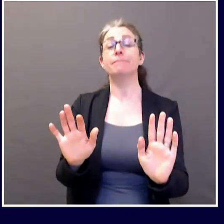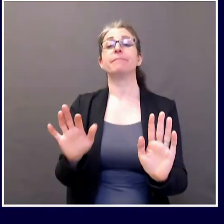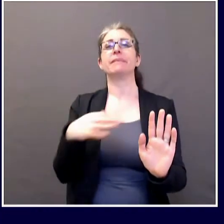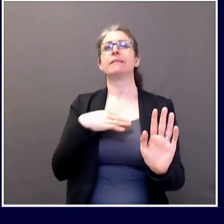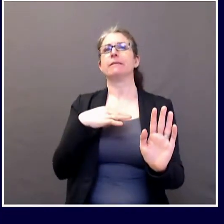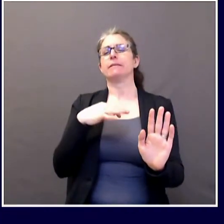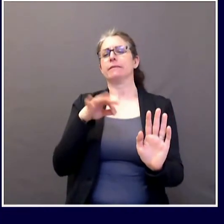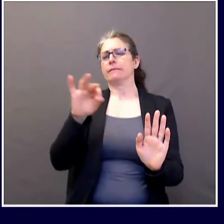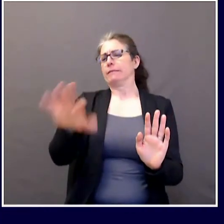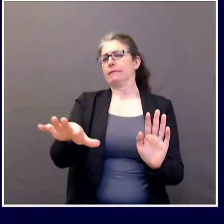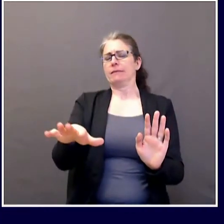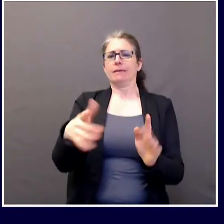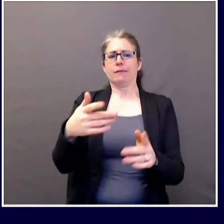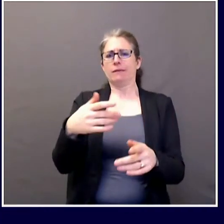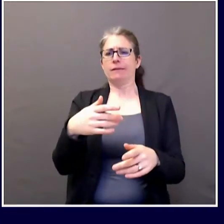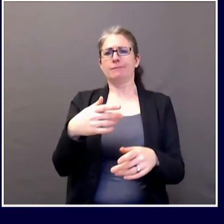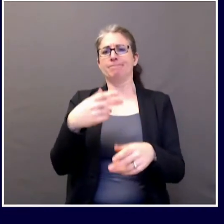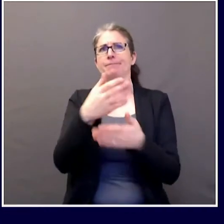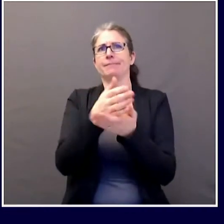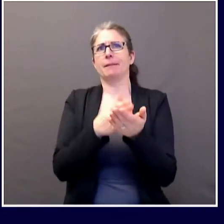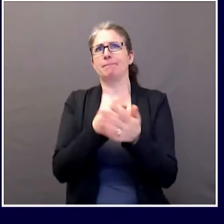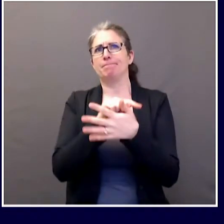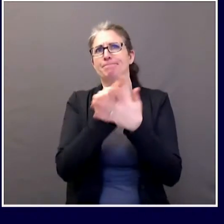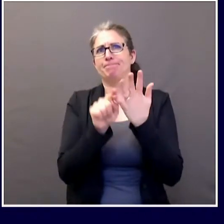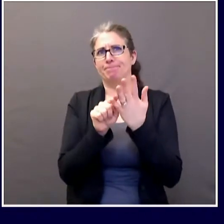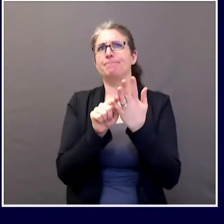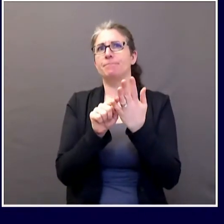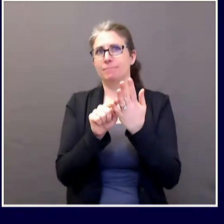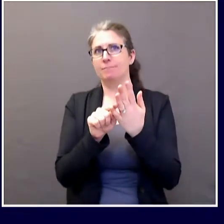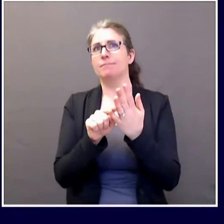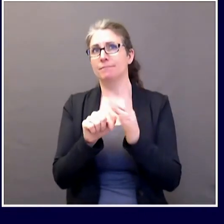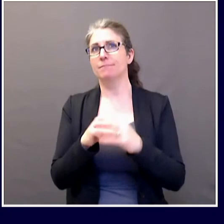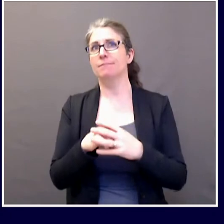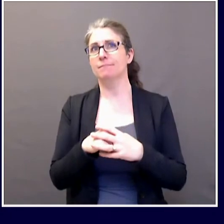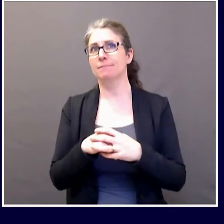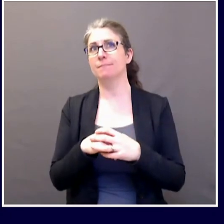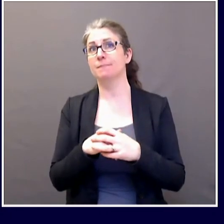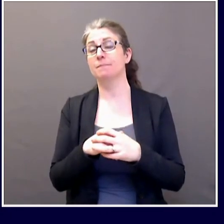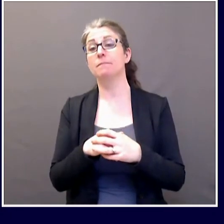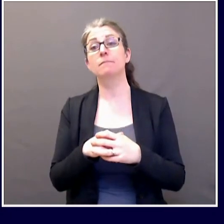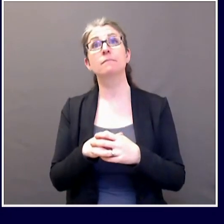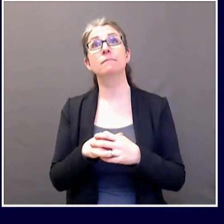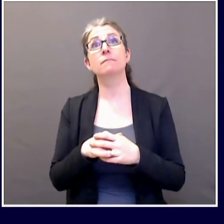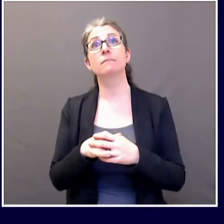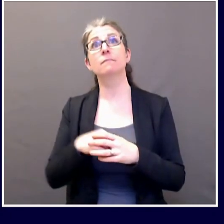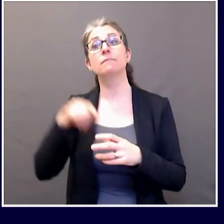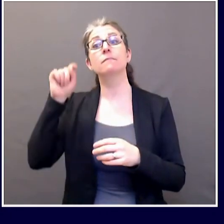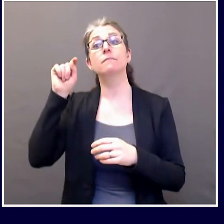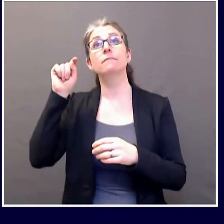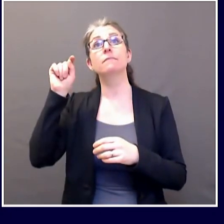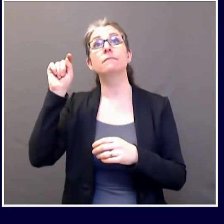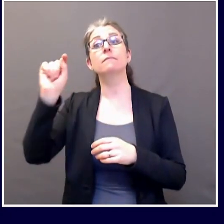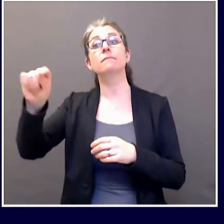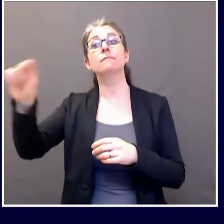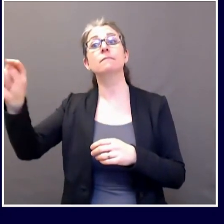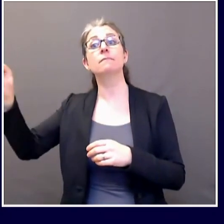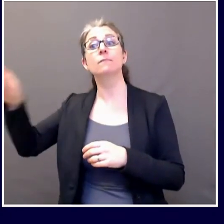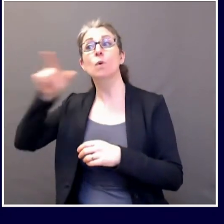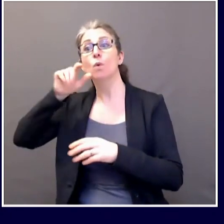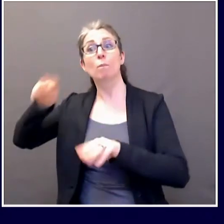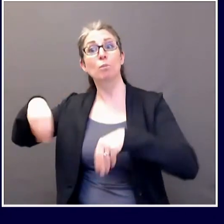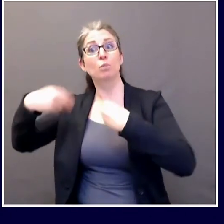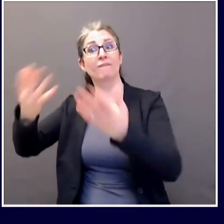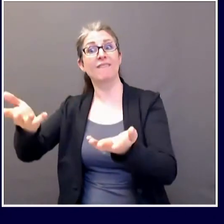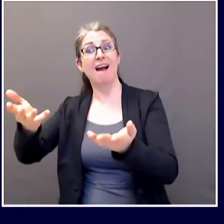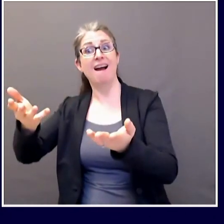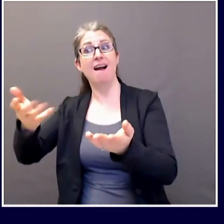as evidence for ways to demonstrate, for providers to demonstrate their commitment to equity. Some of them are relatively straightforward. For